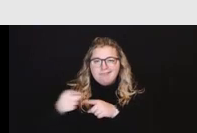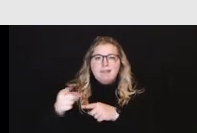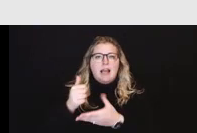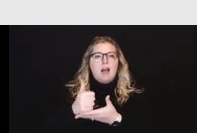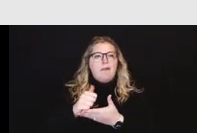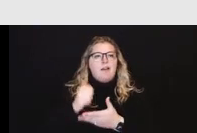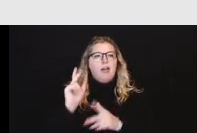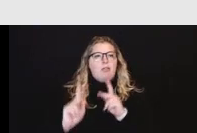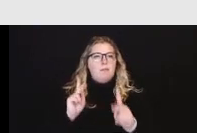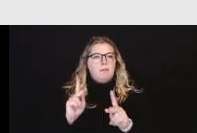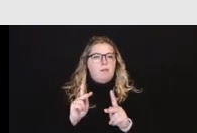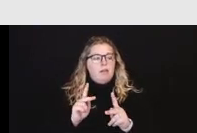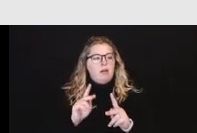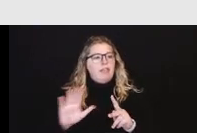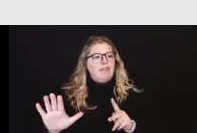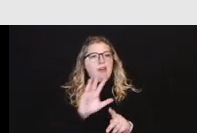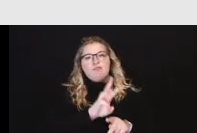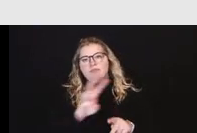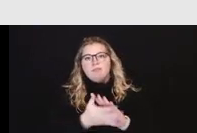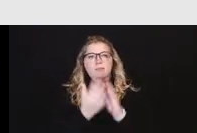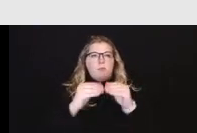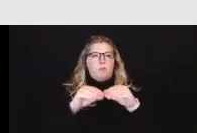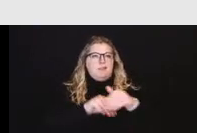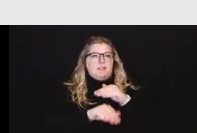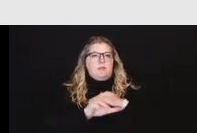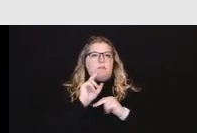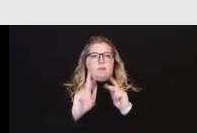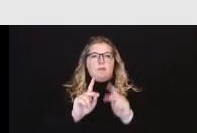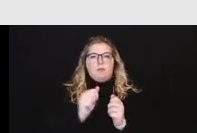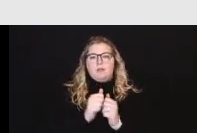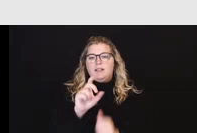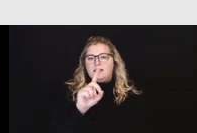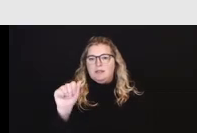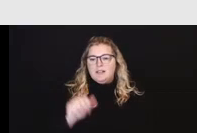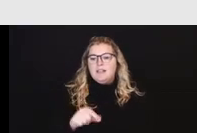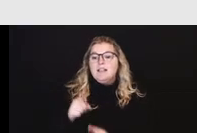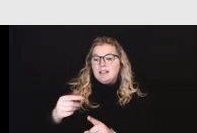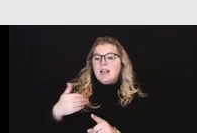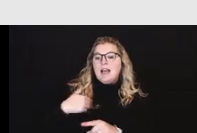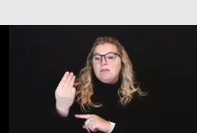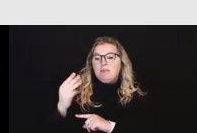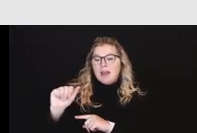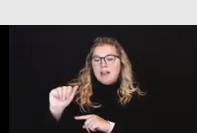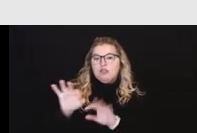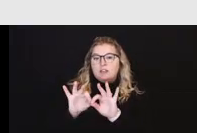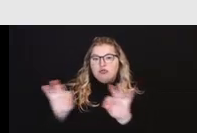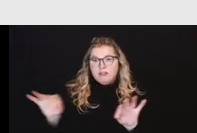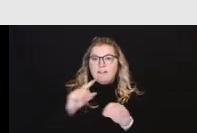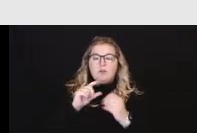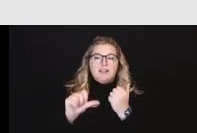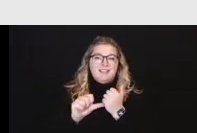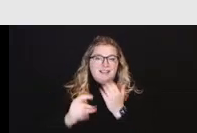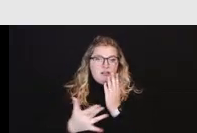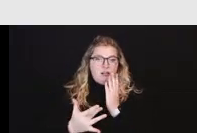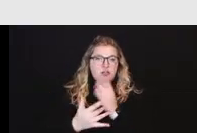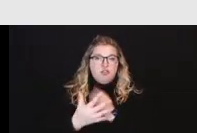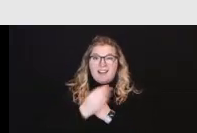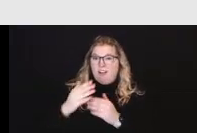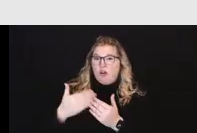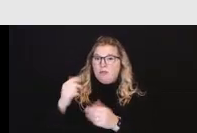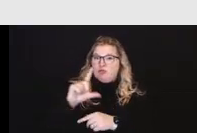the web more accessible to people with disabilities. With a master's degree in instructional technology and almost 20 years